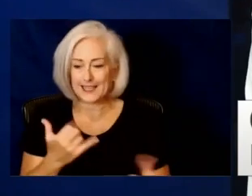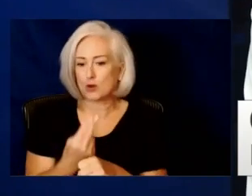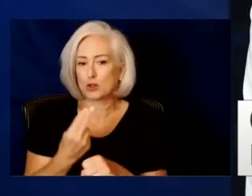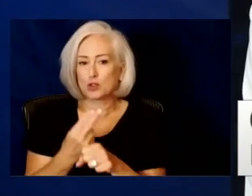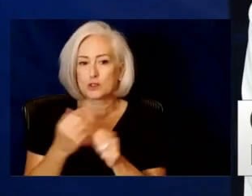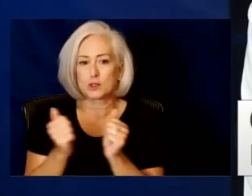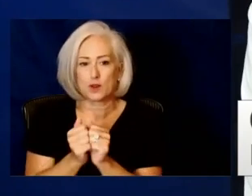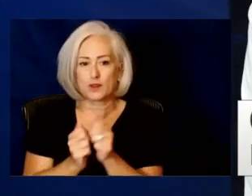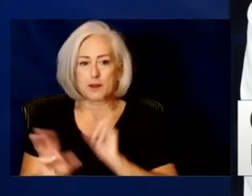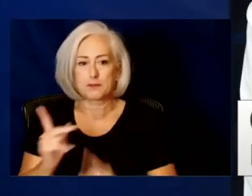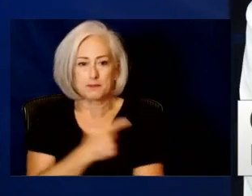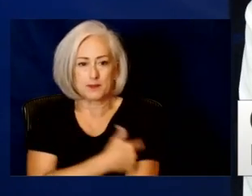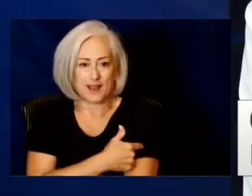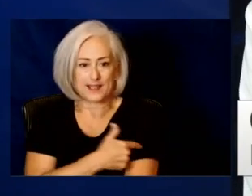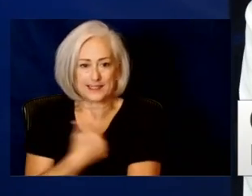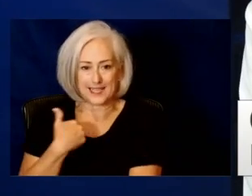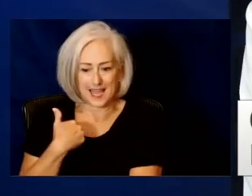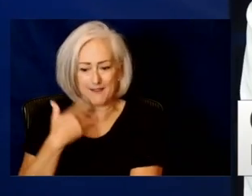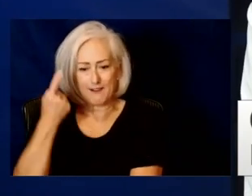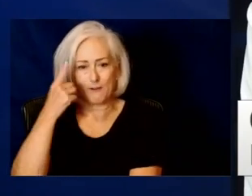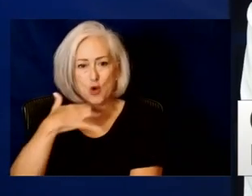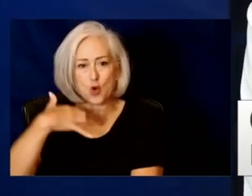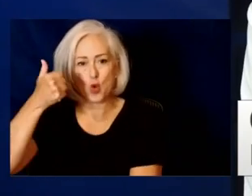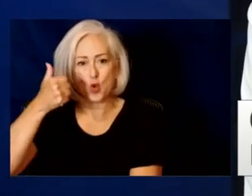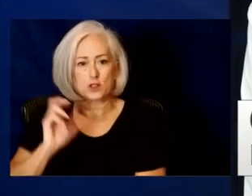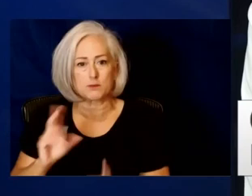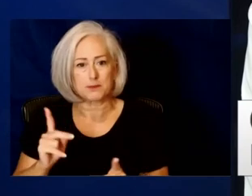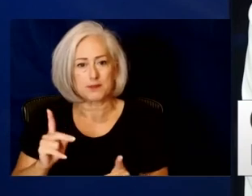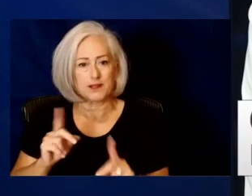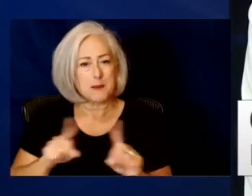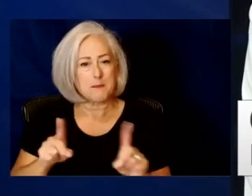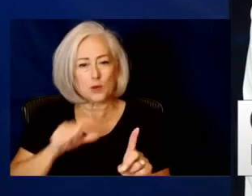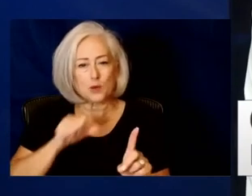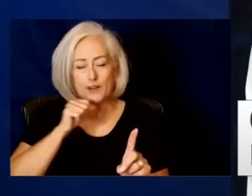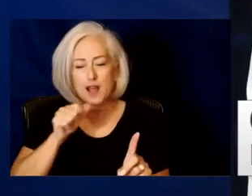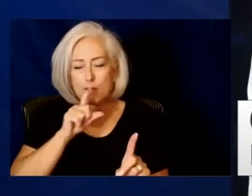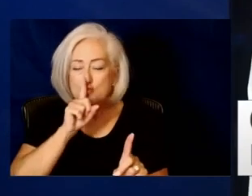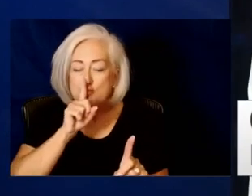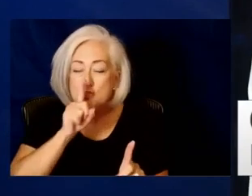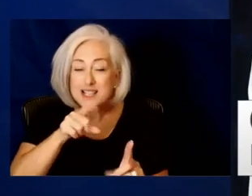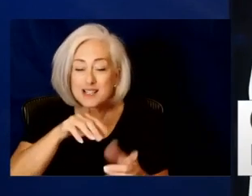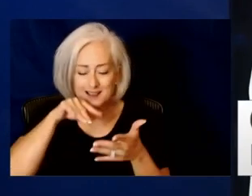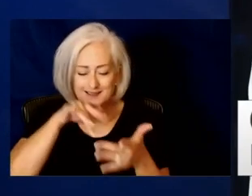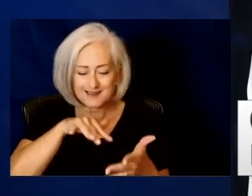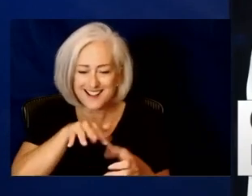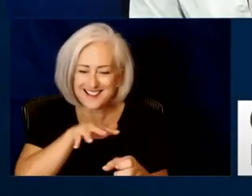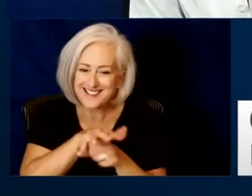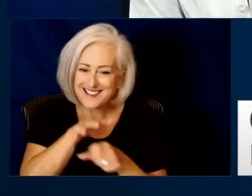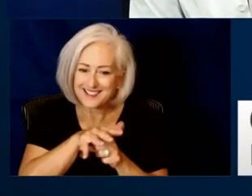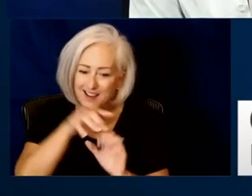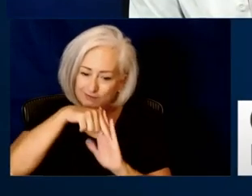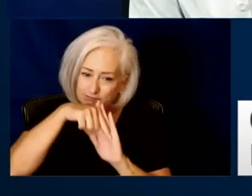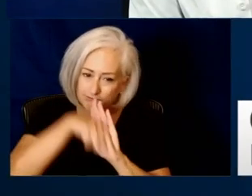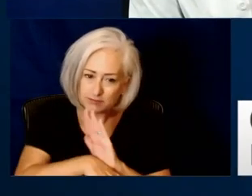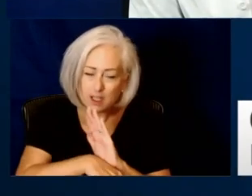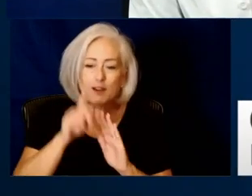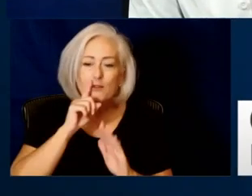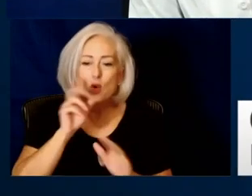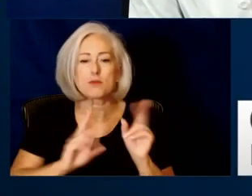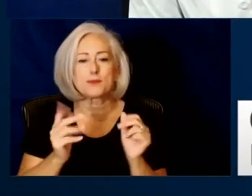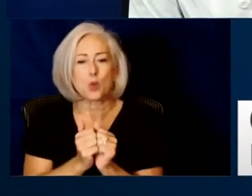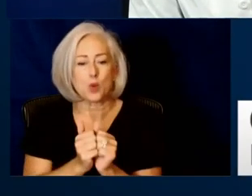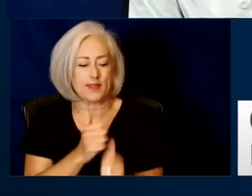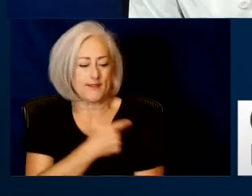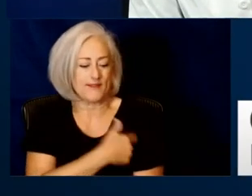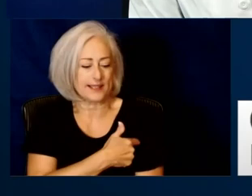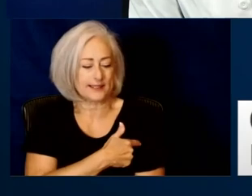other risk factors. Yep. But the truth is, we never really studied it that thoroughly in the fully immunized population. Yeah, I think that is a great point.